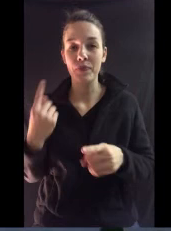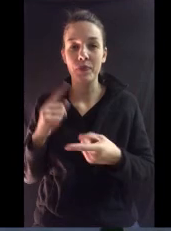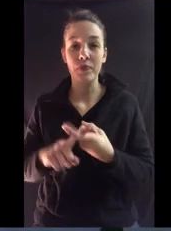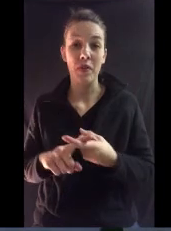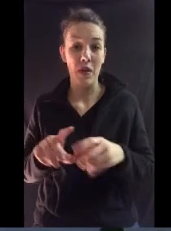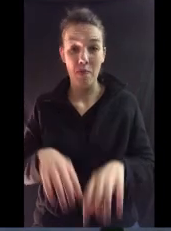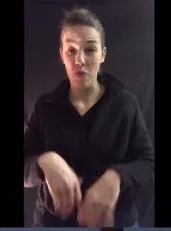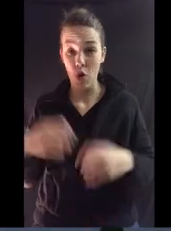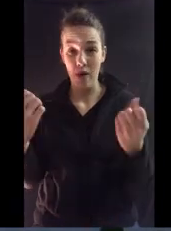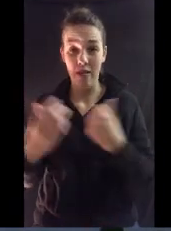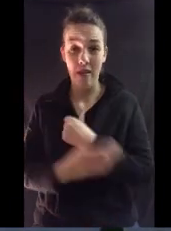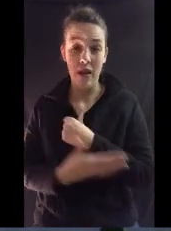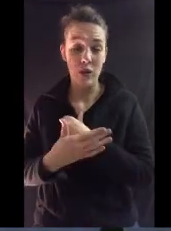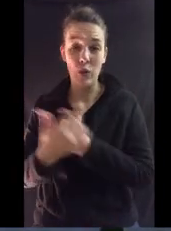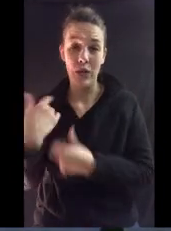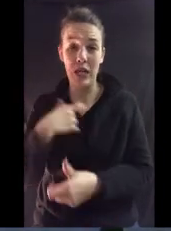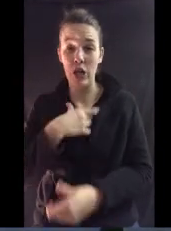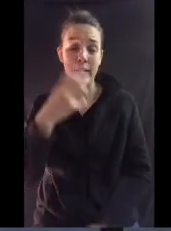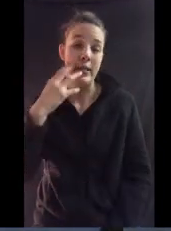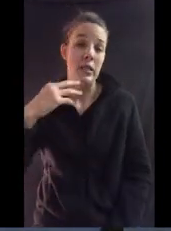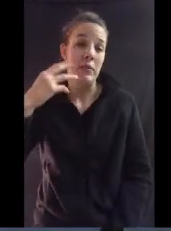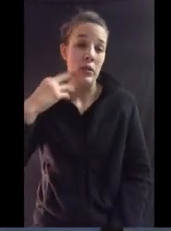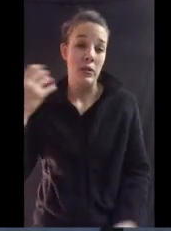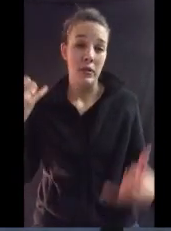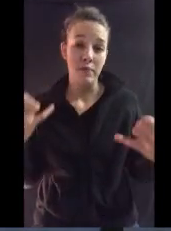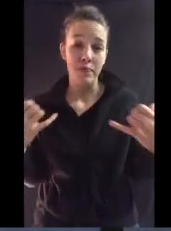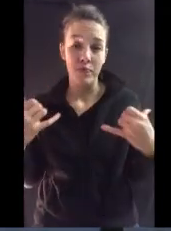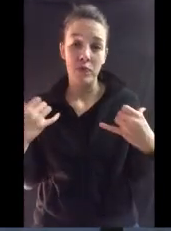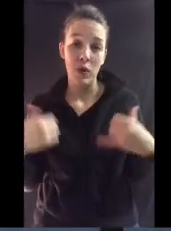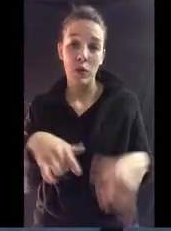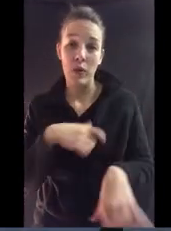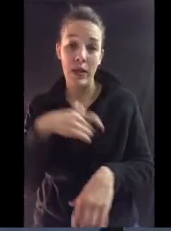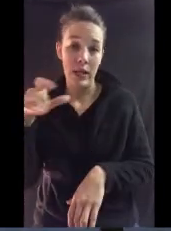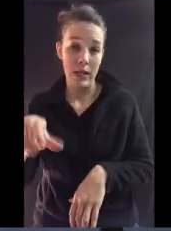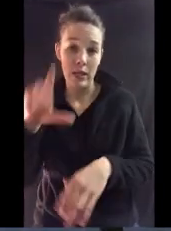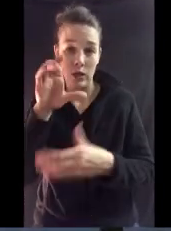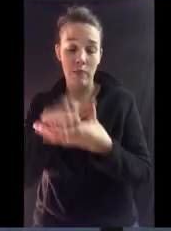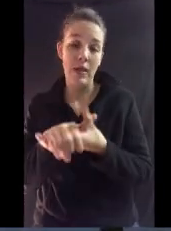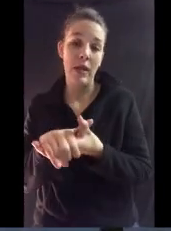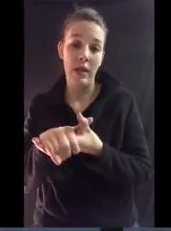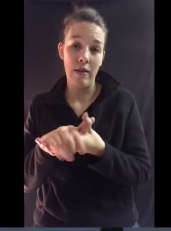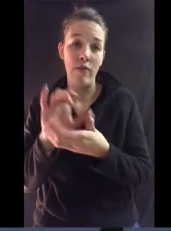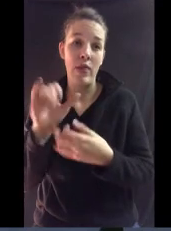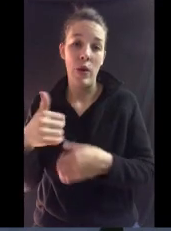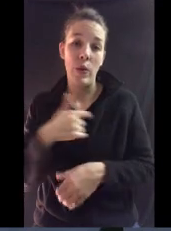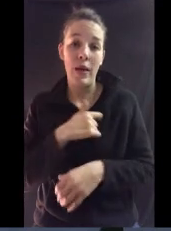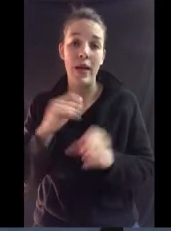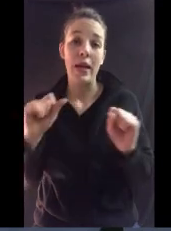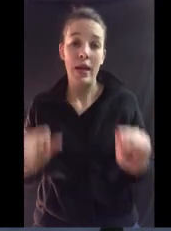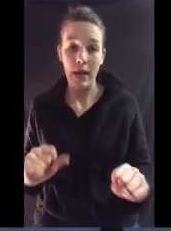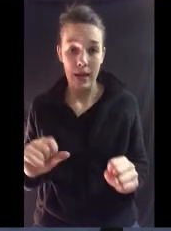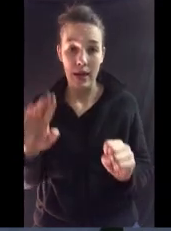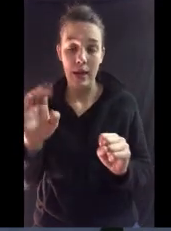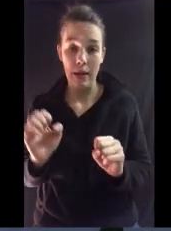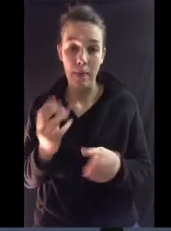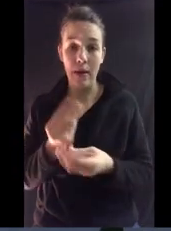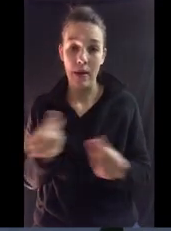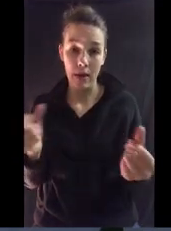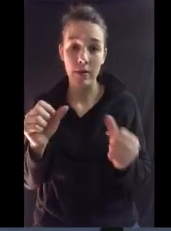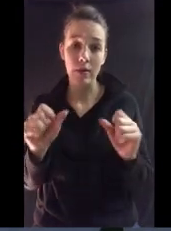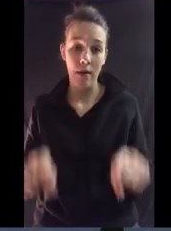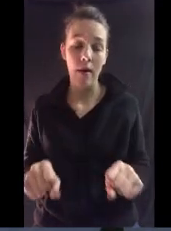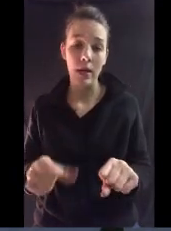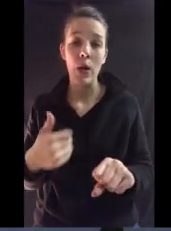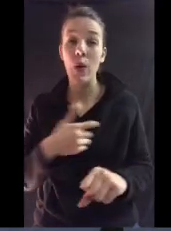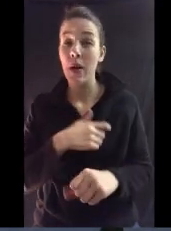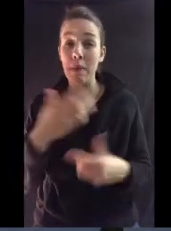My friends, in this broken country that we are experiencing right now, we need to believe that we can